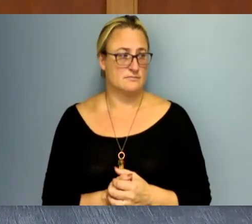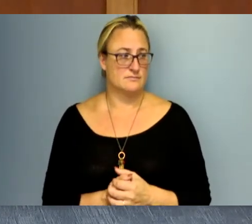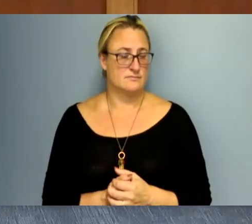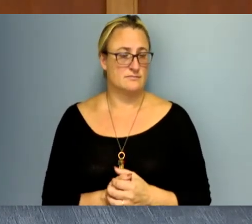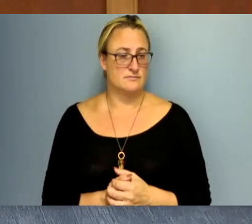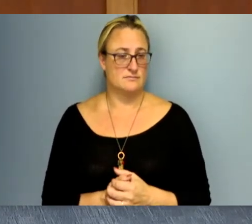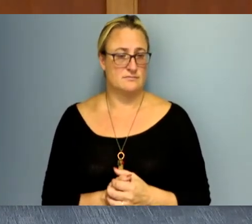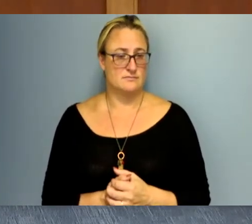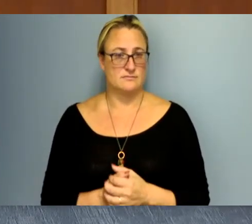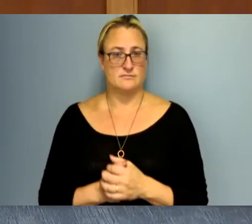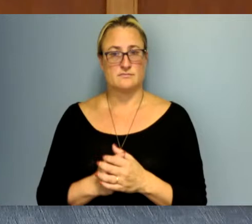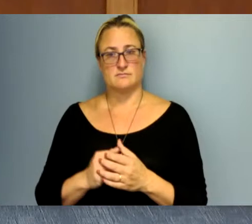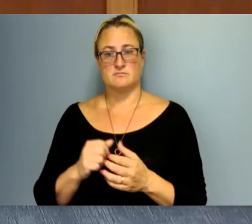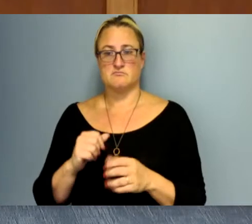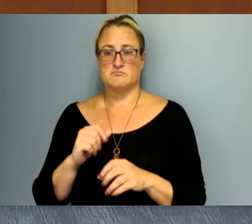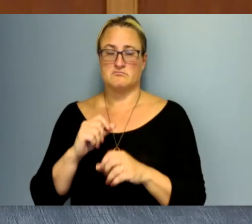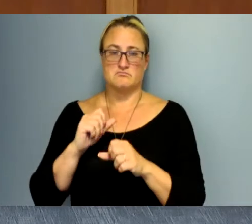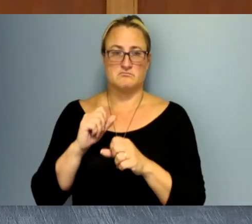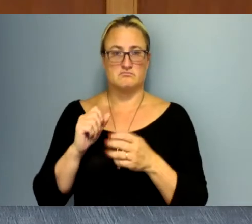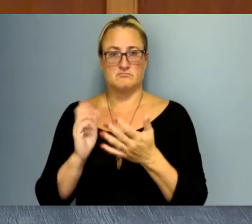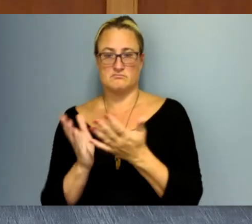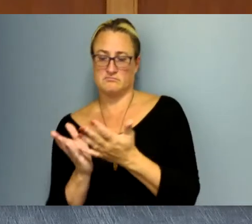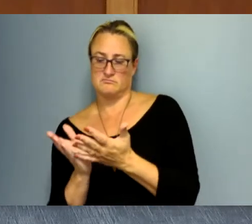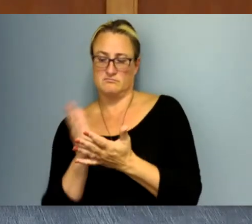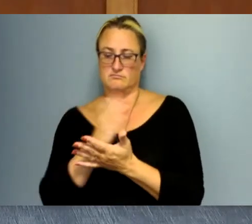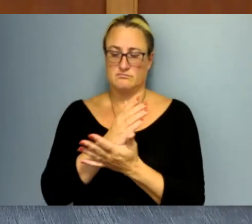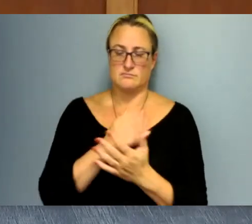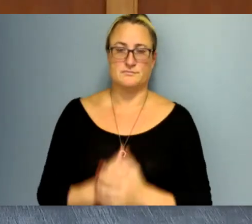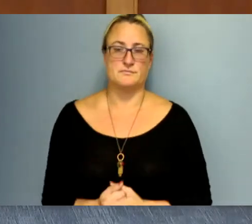working back to front, I guess, maybe.